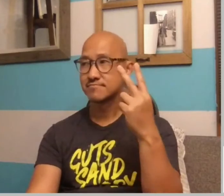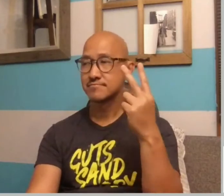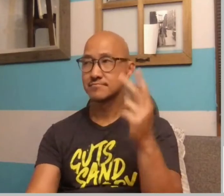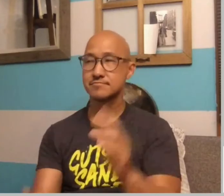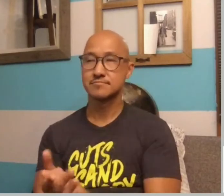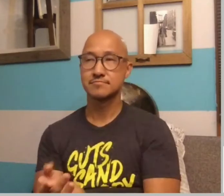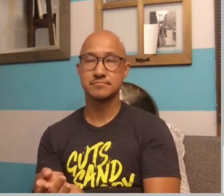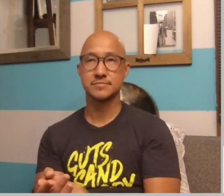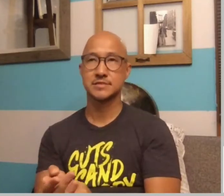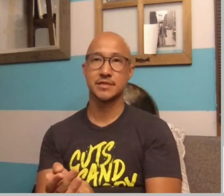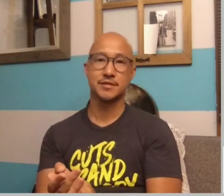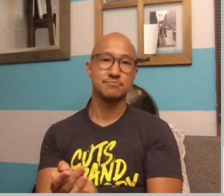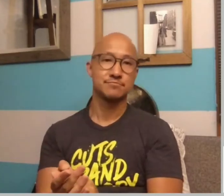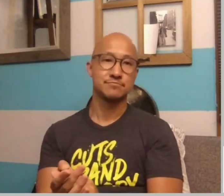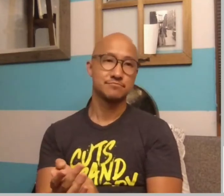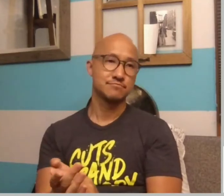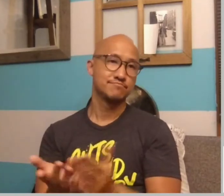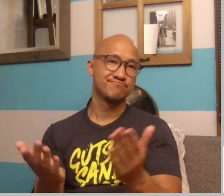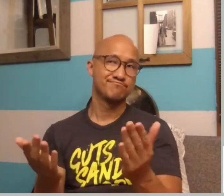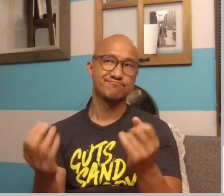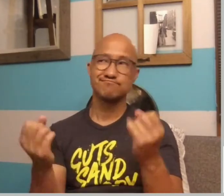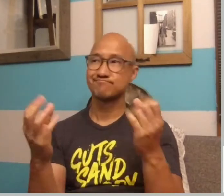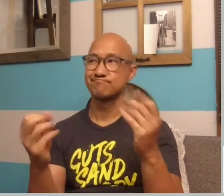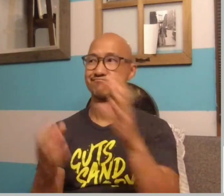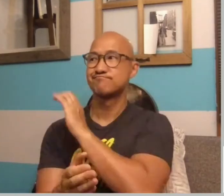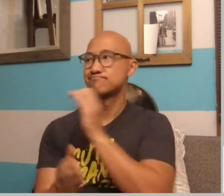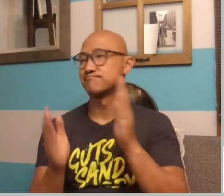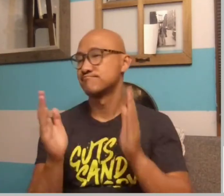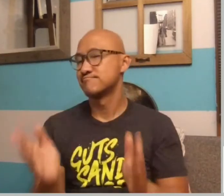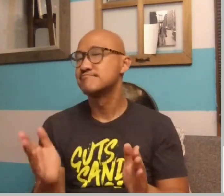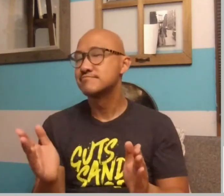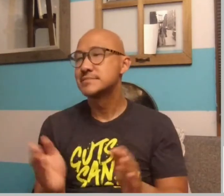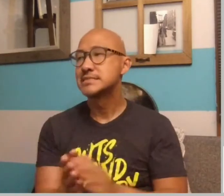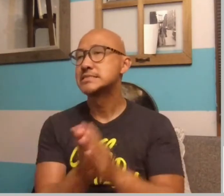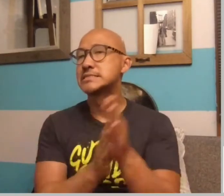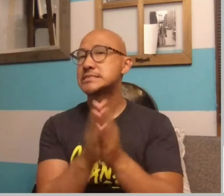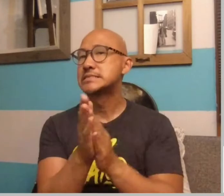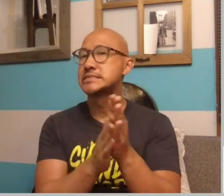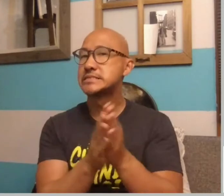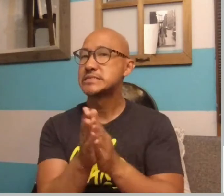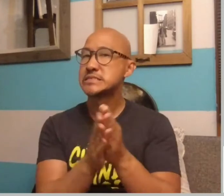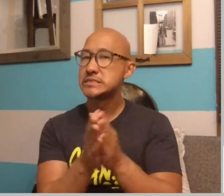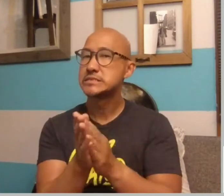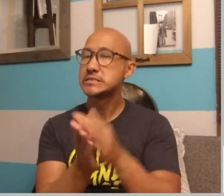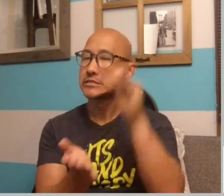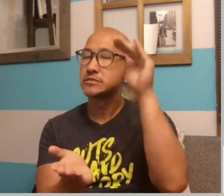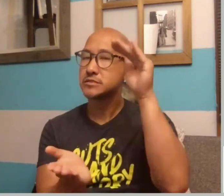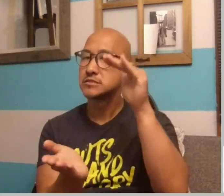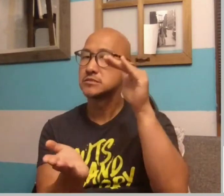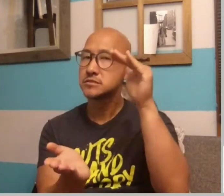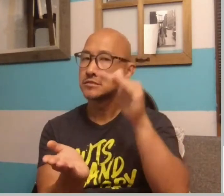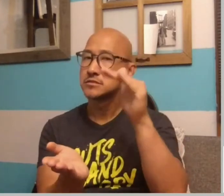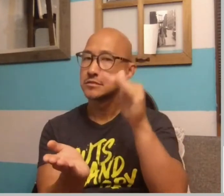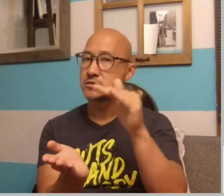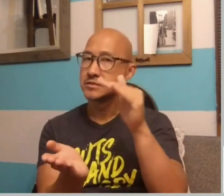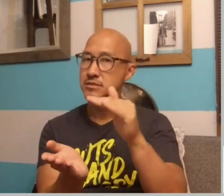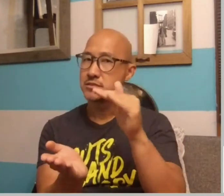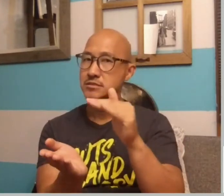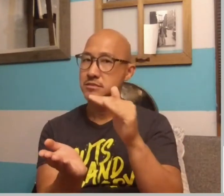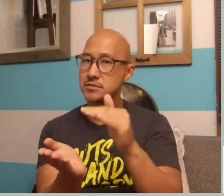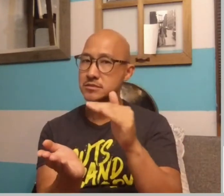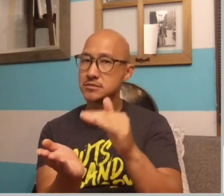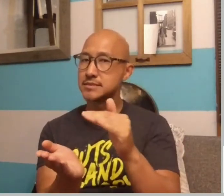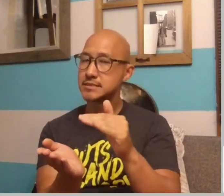who lost their zeal and fell into the trap of valuing superficial things of the world rather than what matters, which is God's